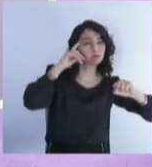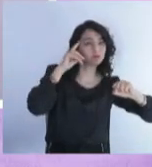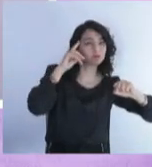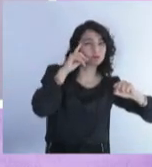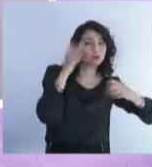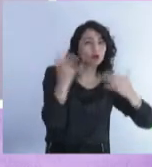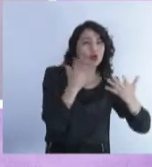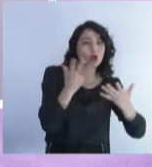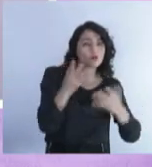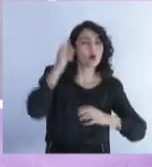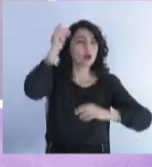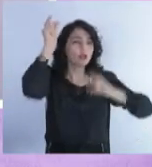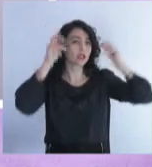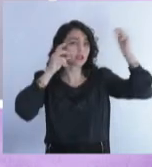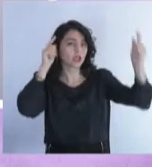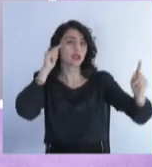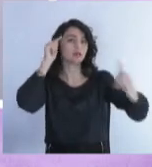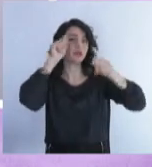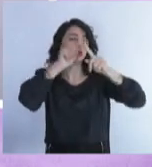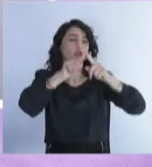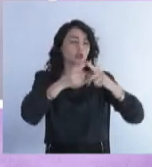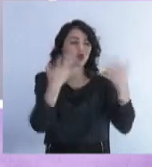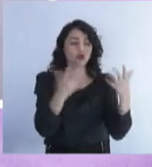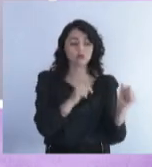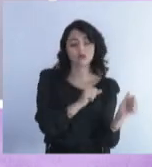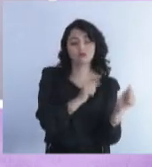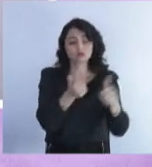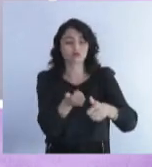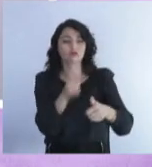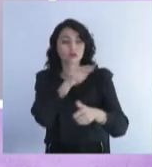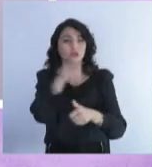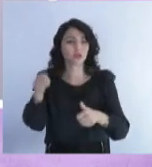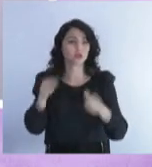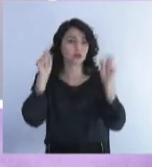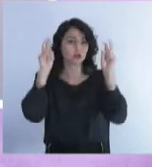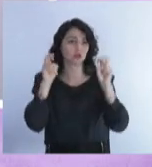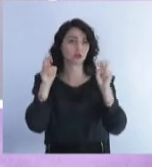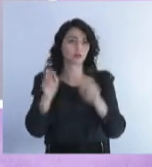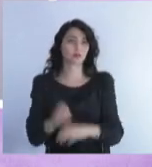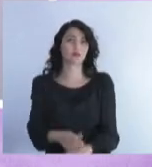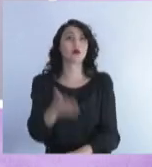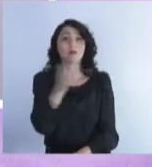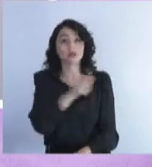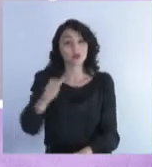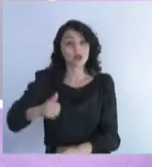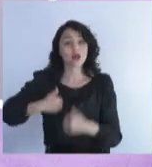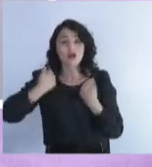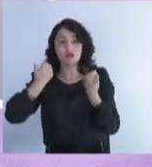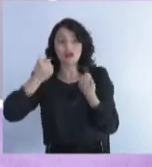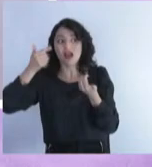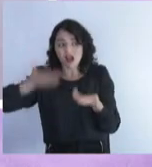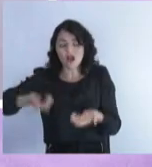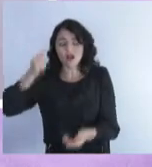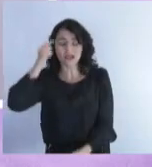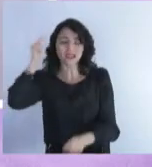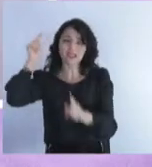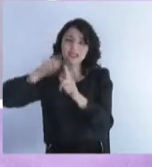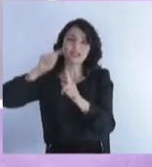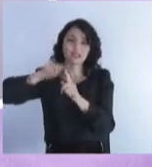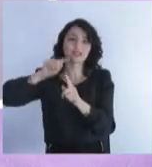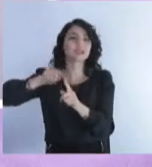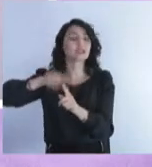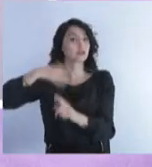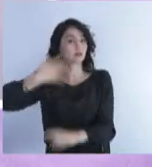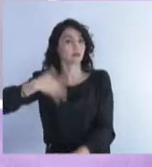of its strategy or mission ways to counter that, because younger people will care more and more about